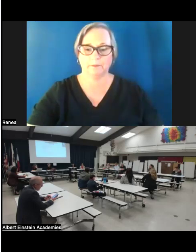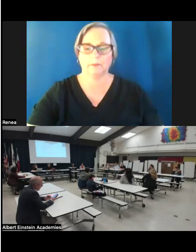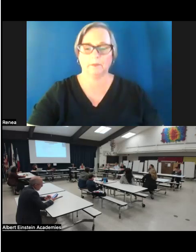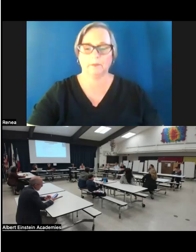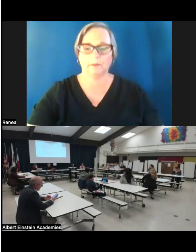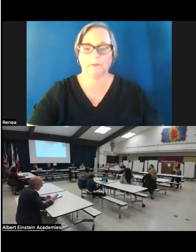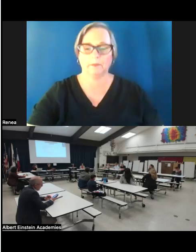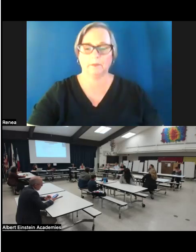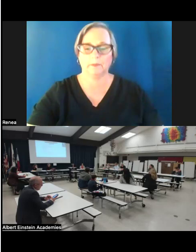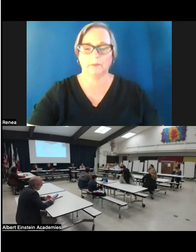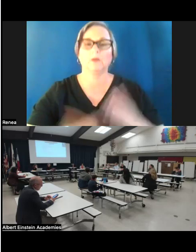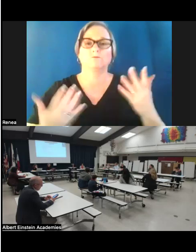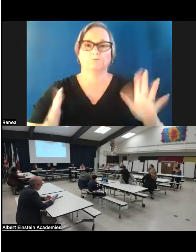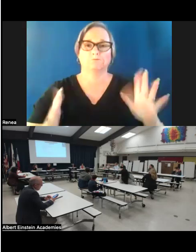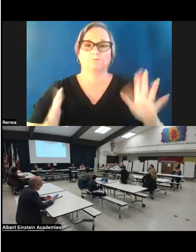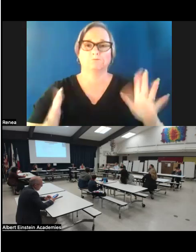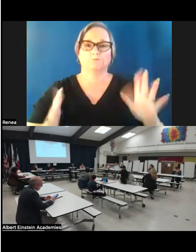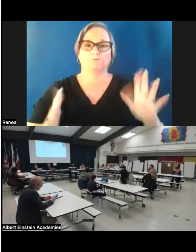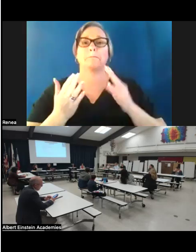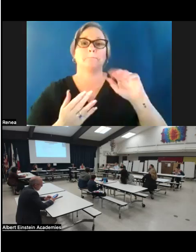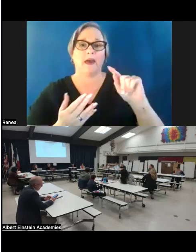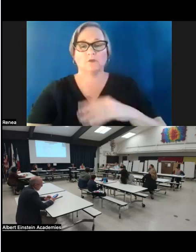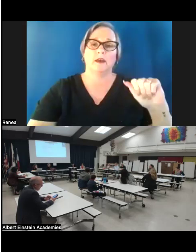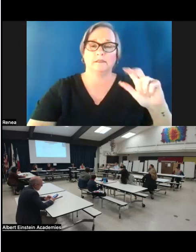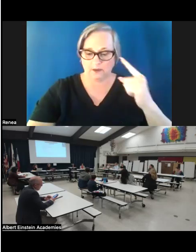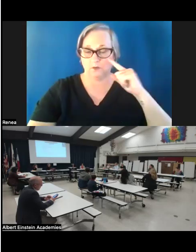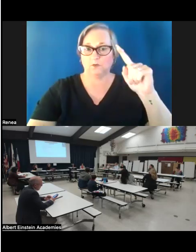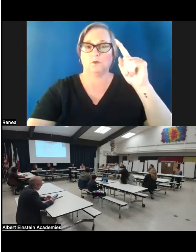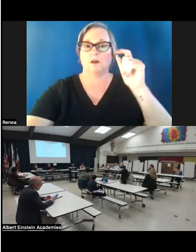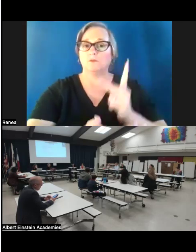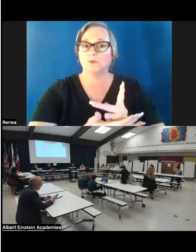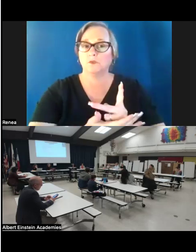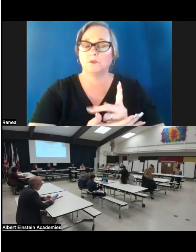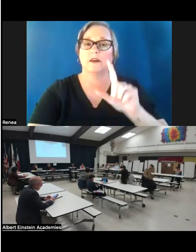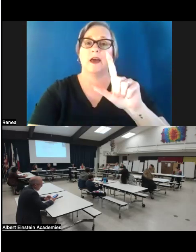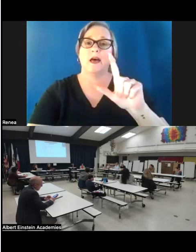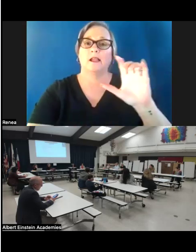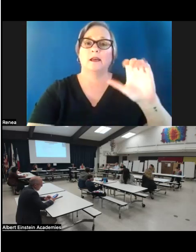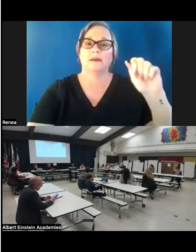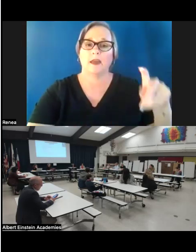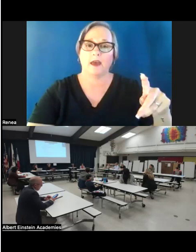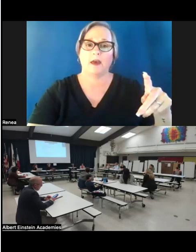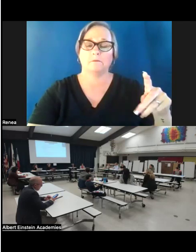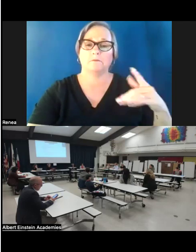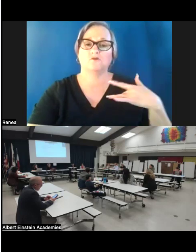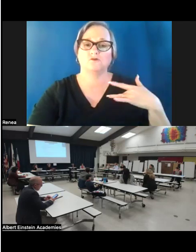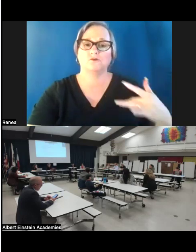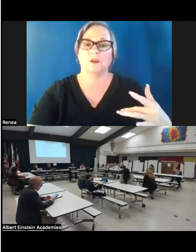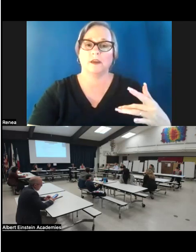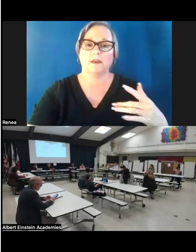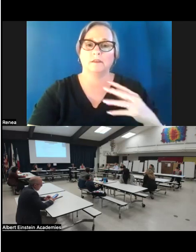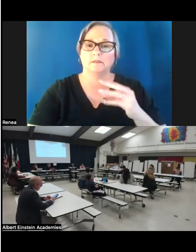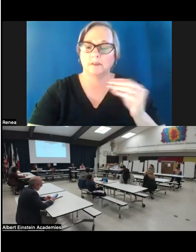Maria to approve the LCAP trends and information to add our recommendations at